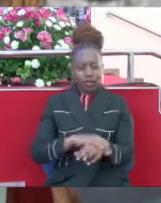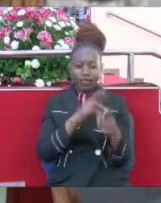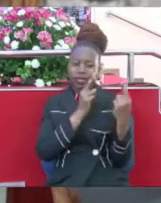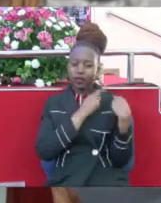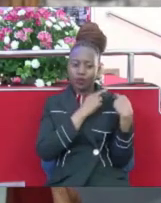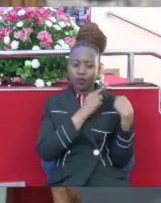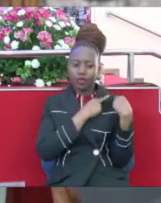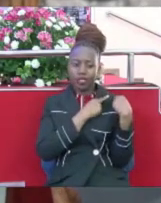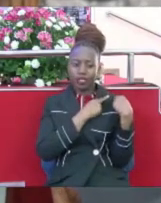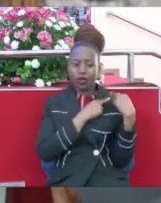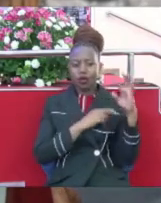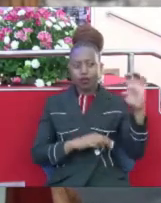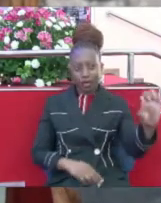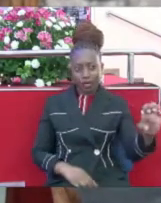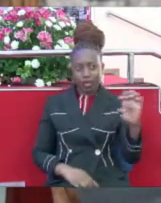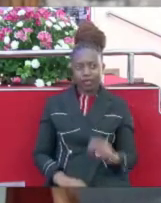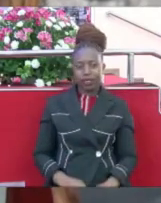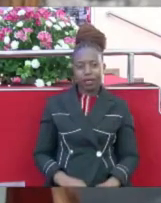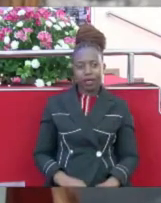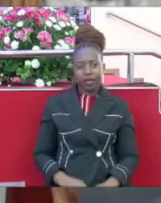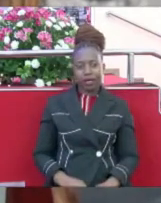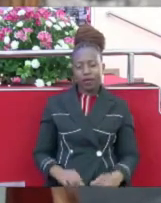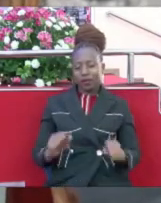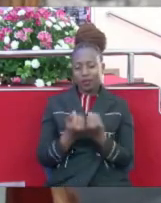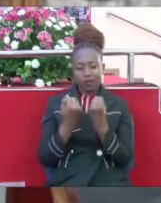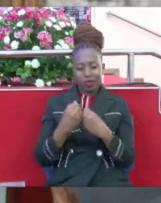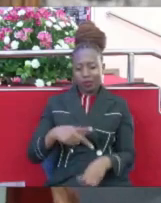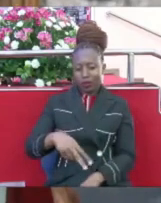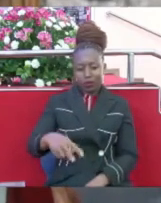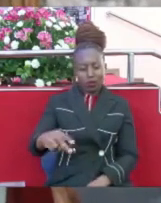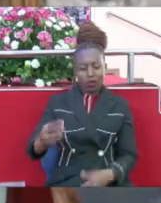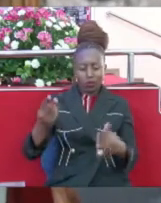he was not going to walk and work in human flesh.